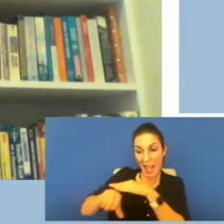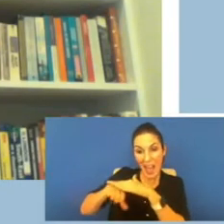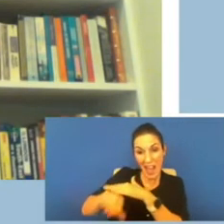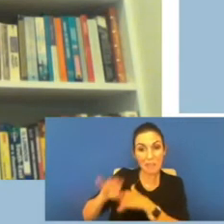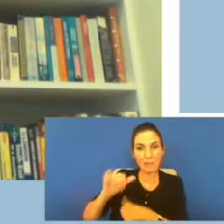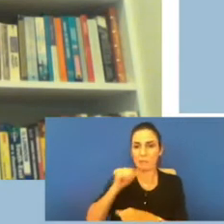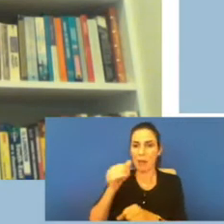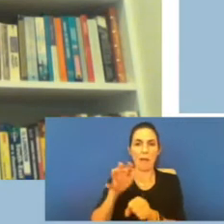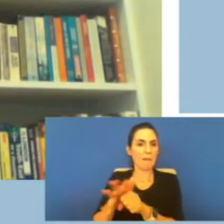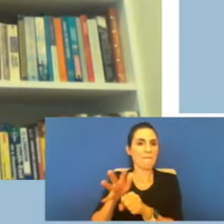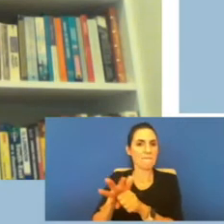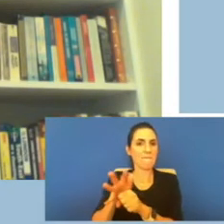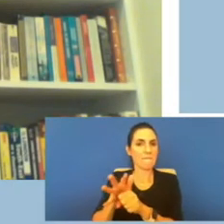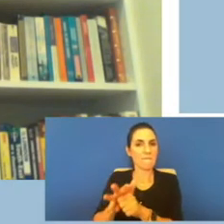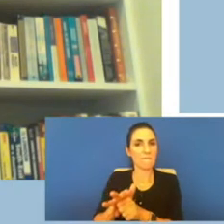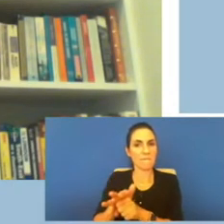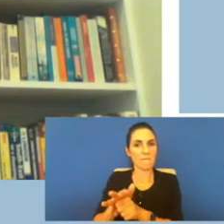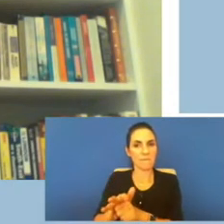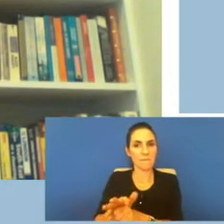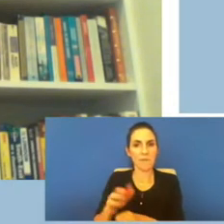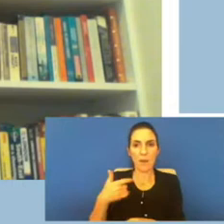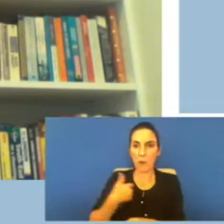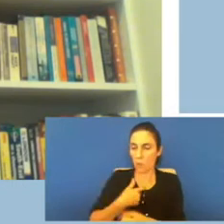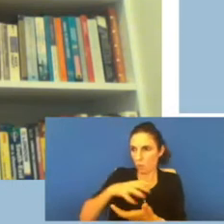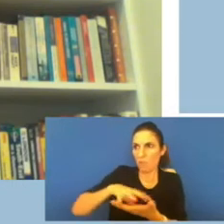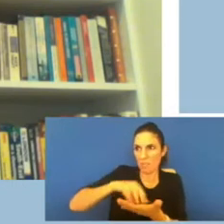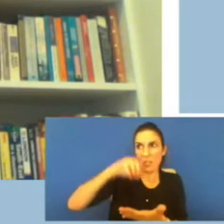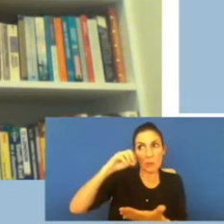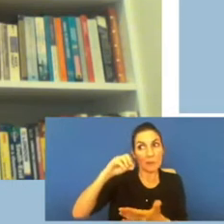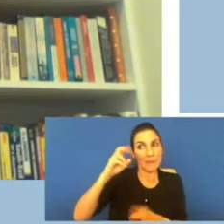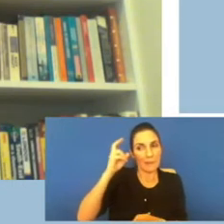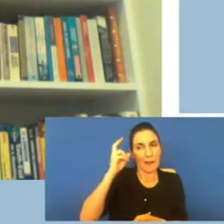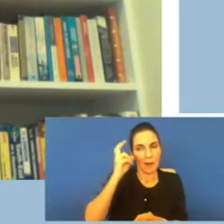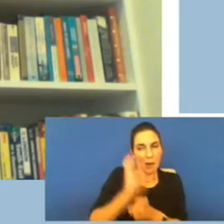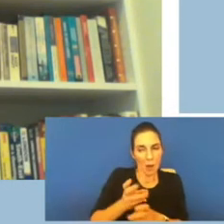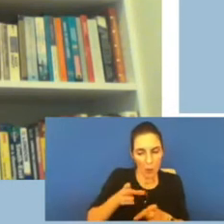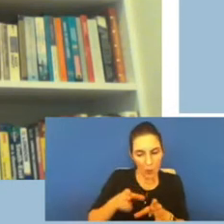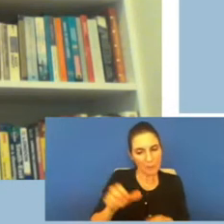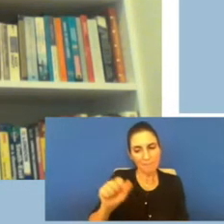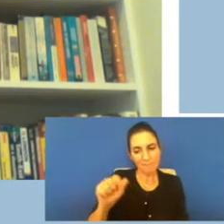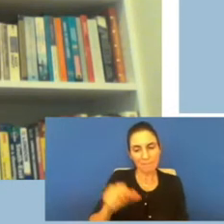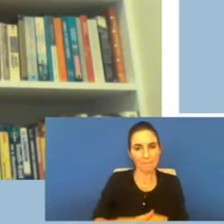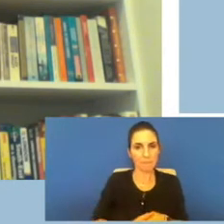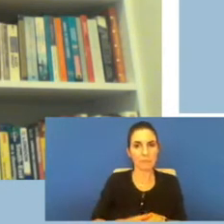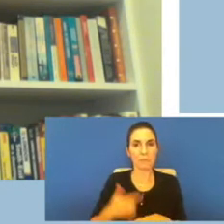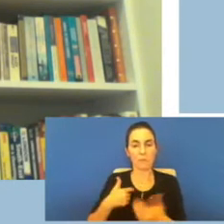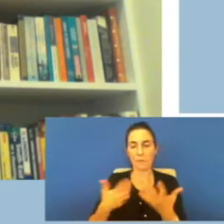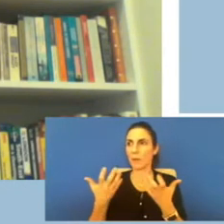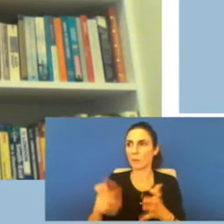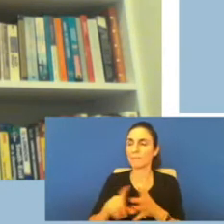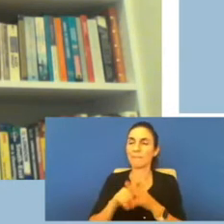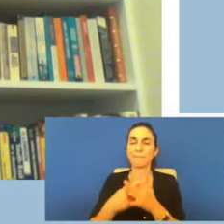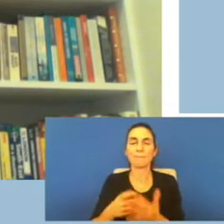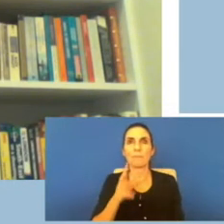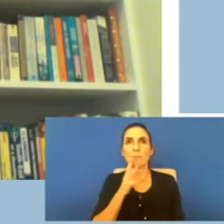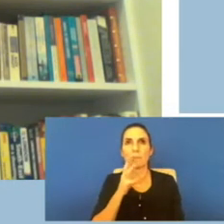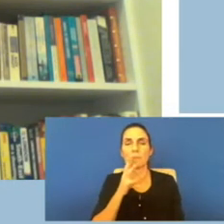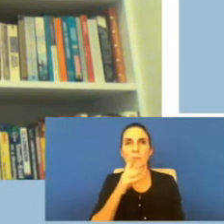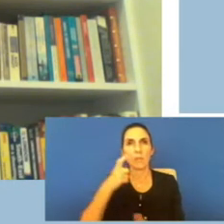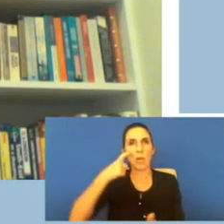as we, learned the hard way. I want to start by talking about